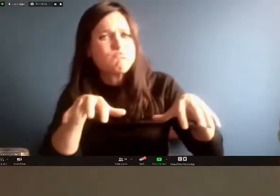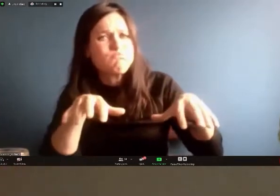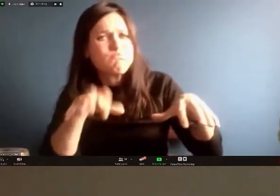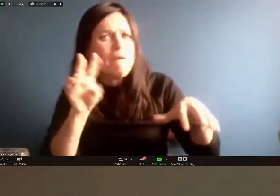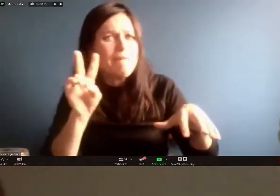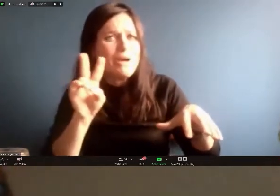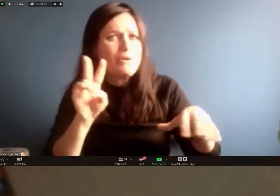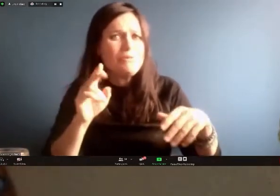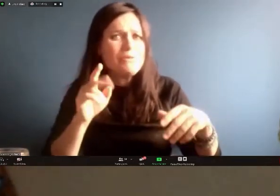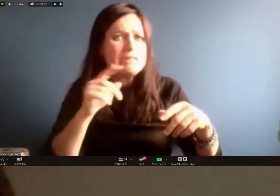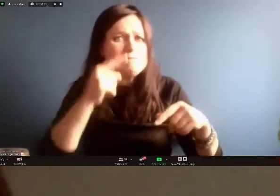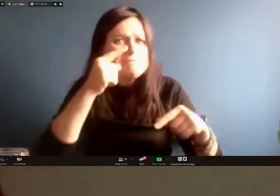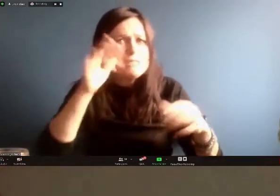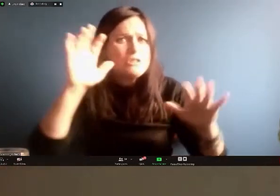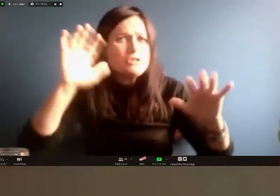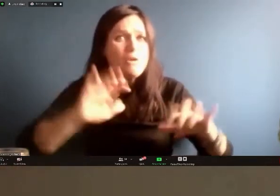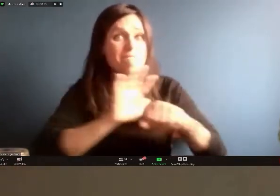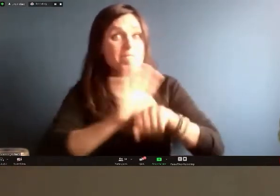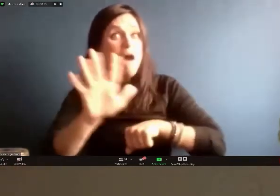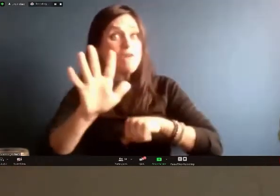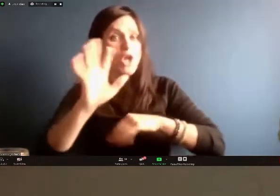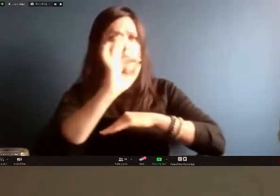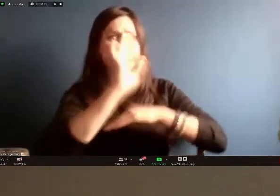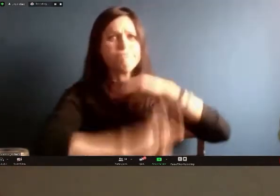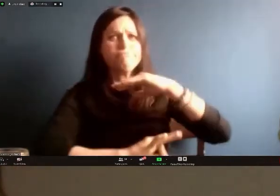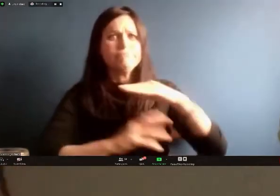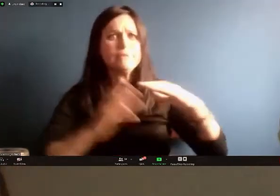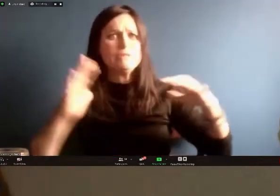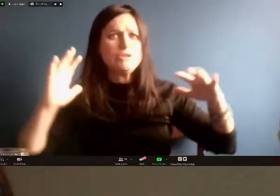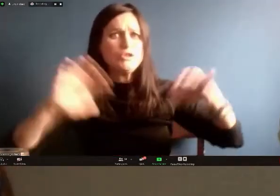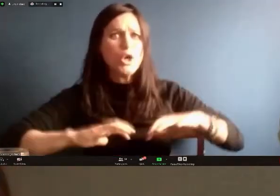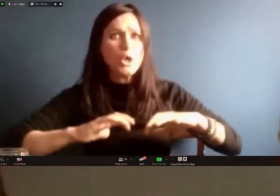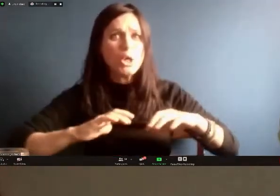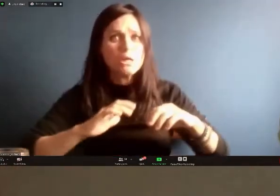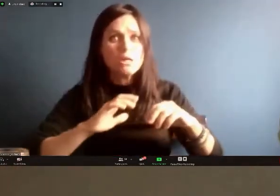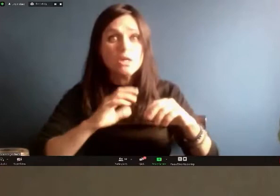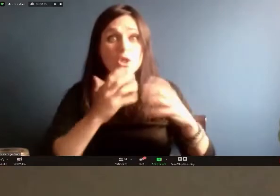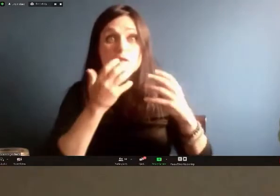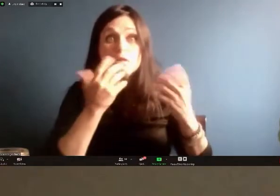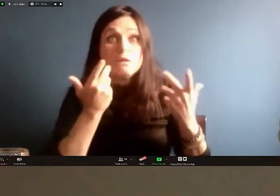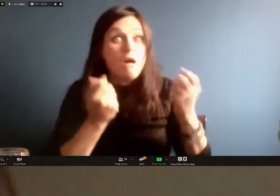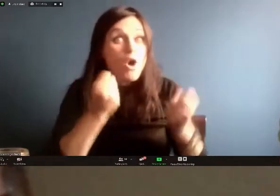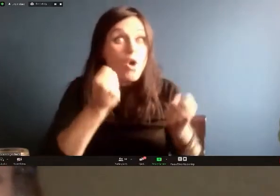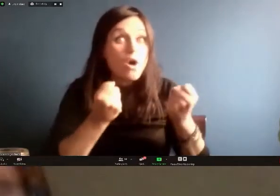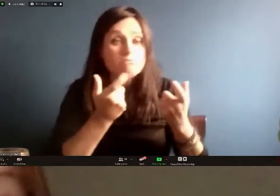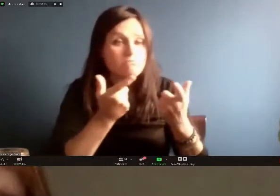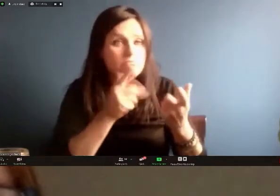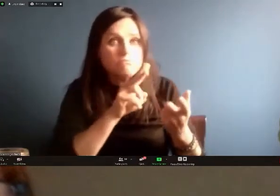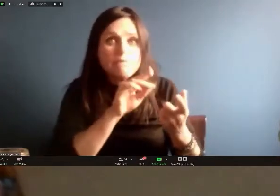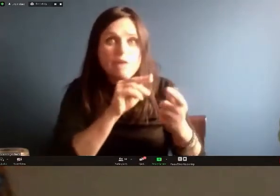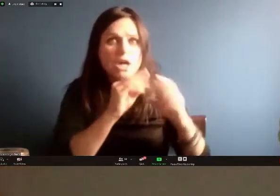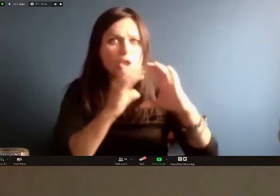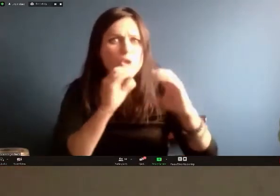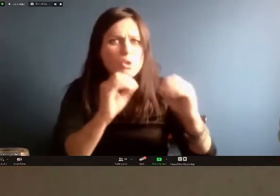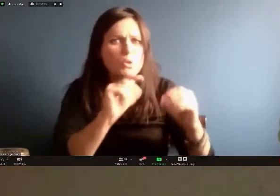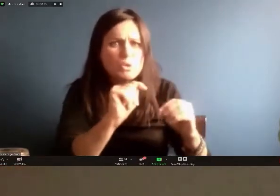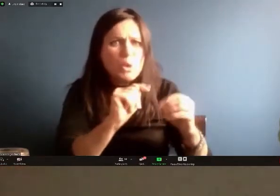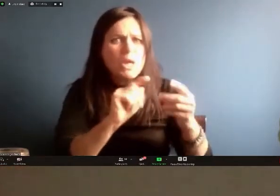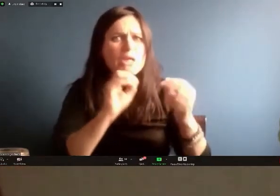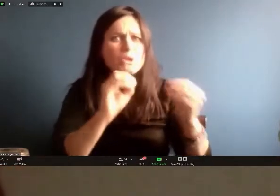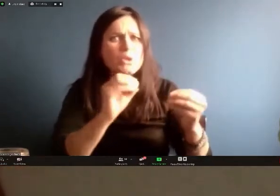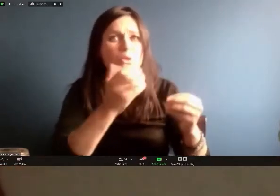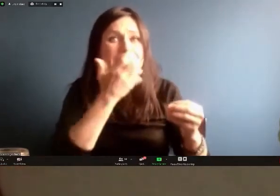it's pitch dark by 5 o'clock. You're in a vehicle with no heating, no toilet. You have